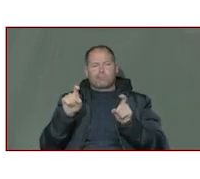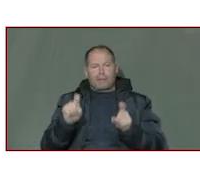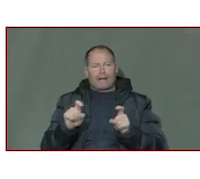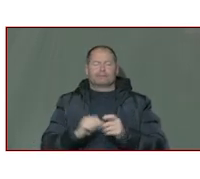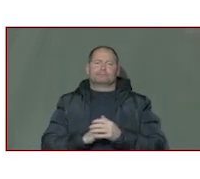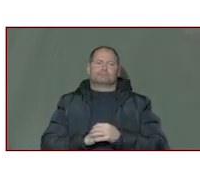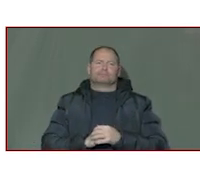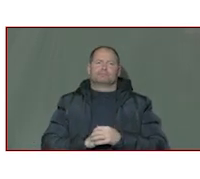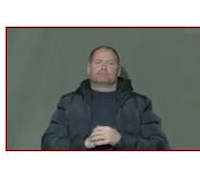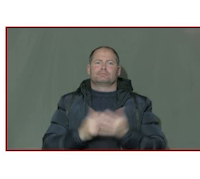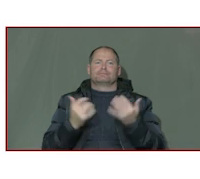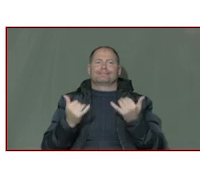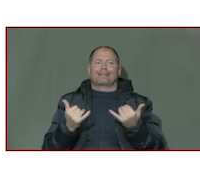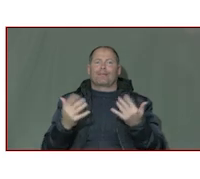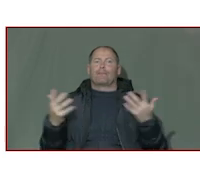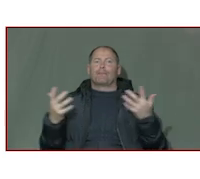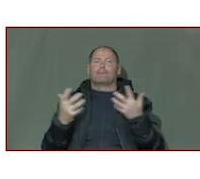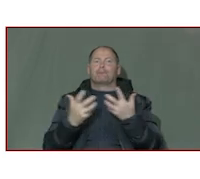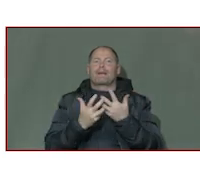the codon on